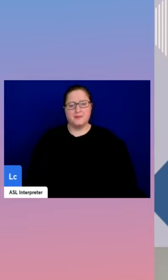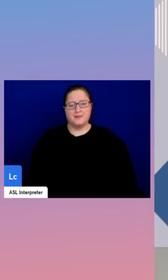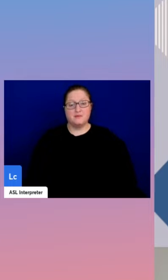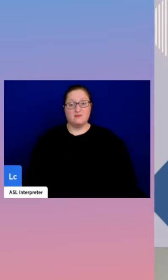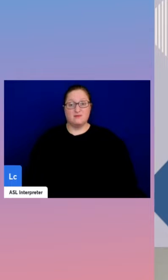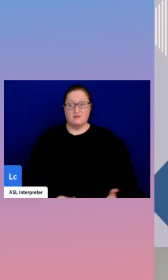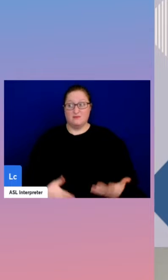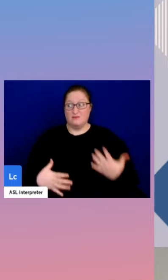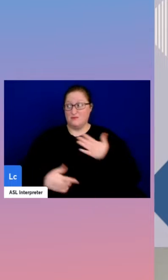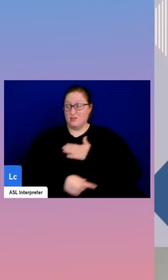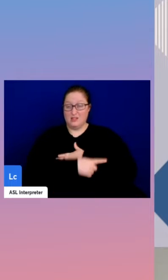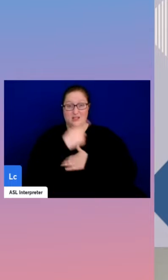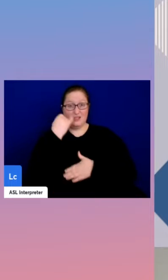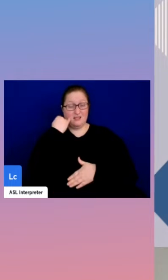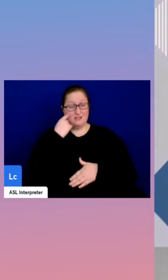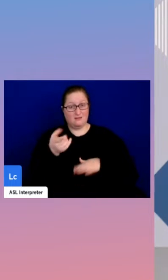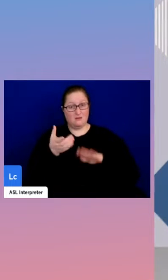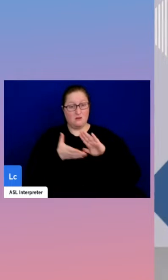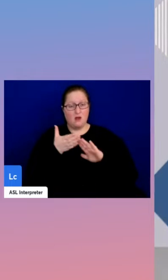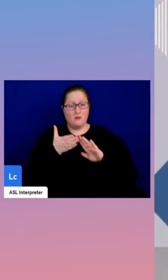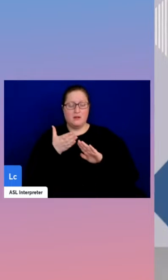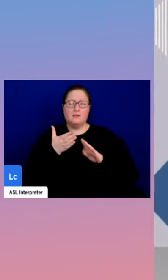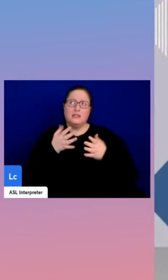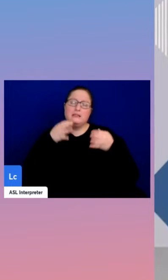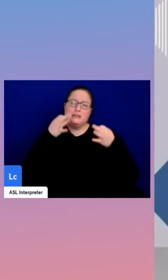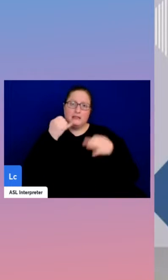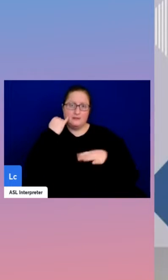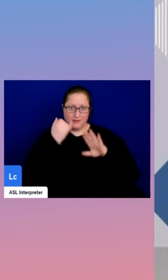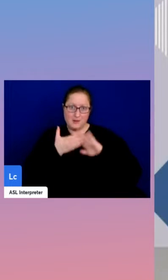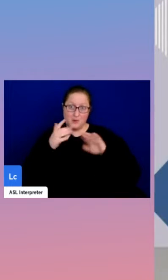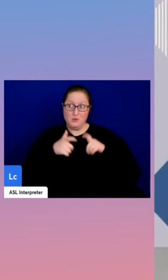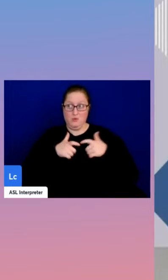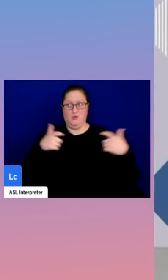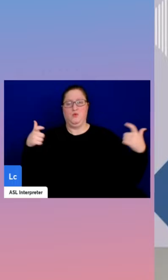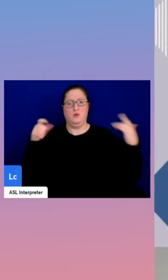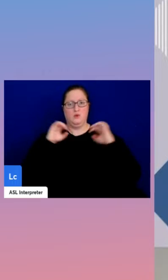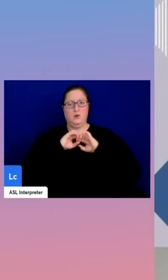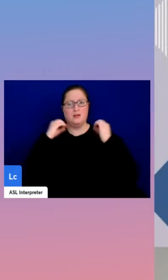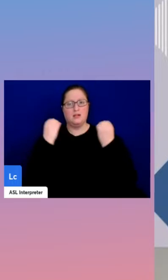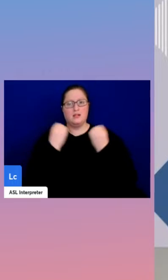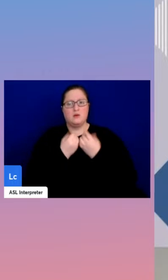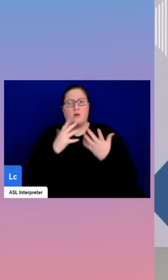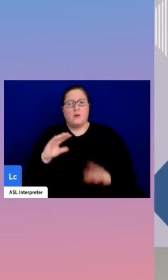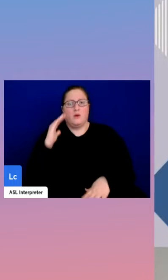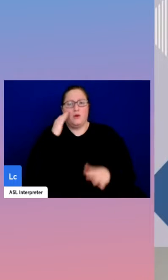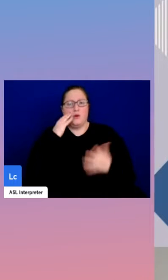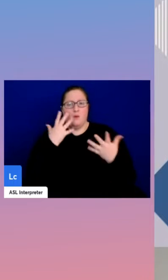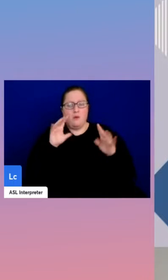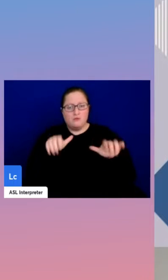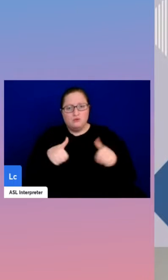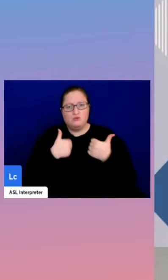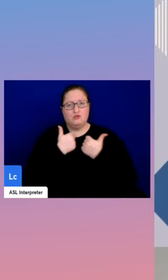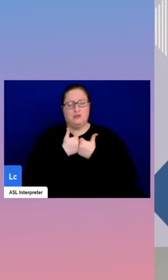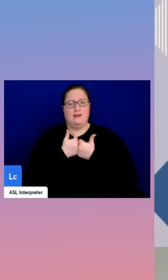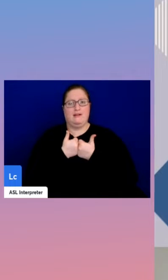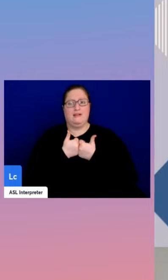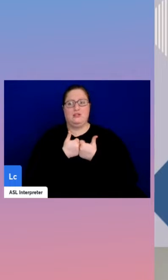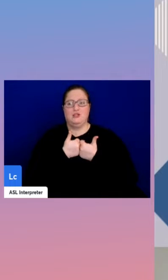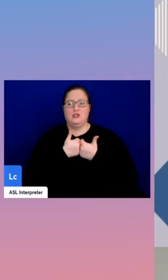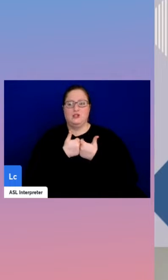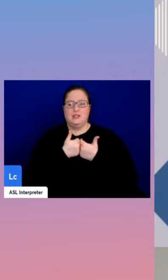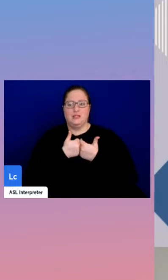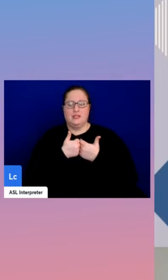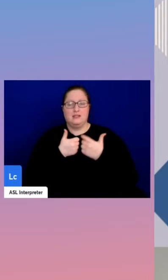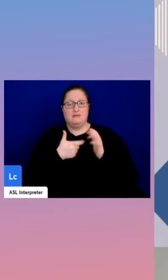Nowadays, if you're operating, especially if you're operating in a big organization, you know the challenges of